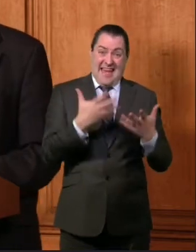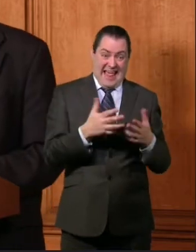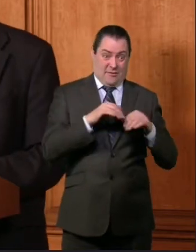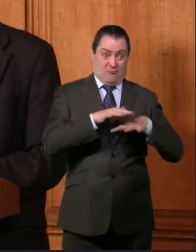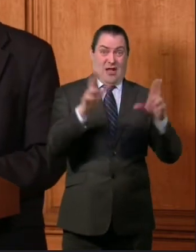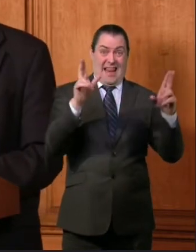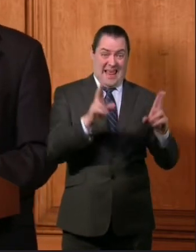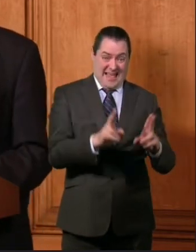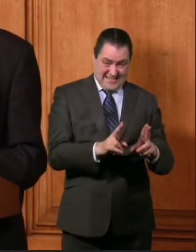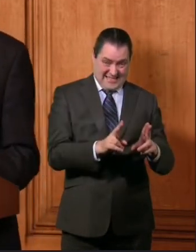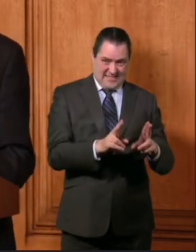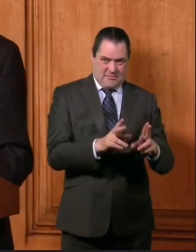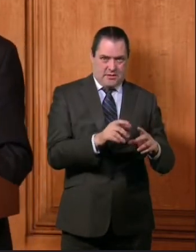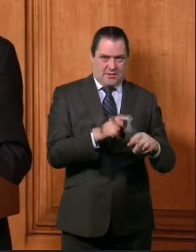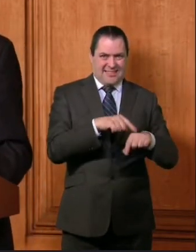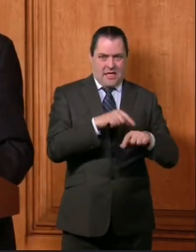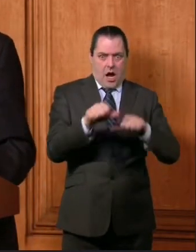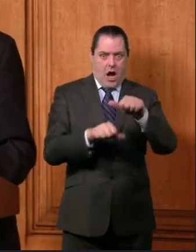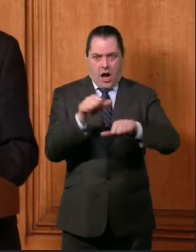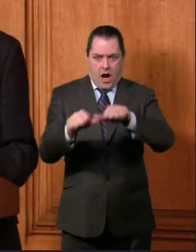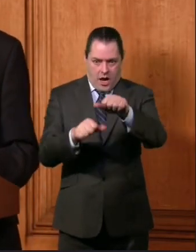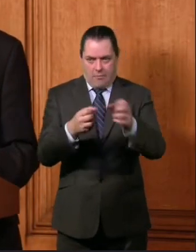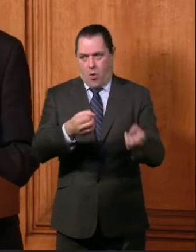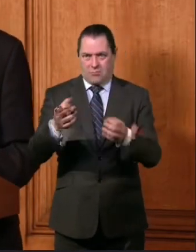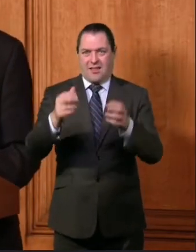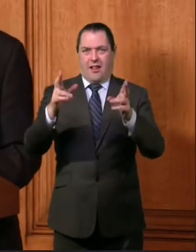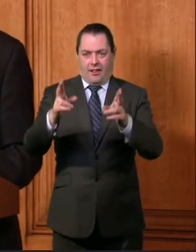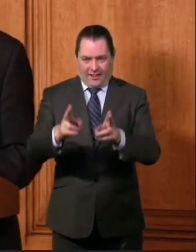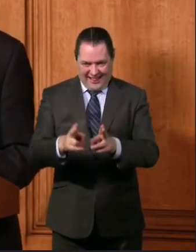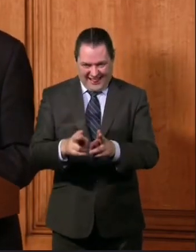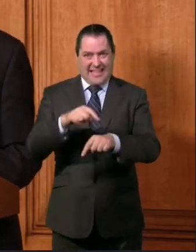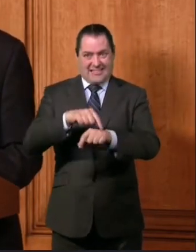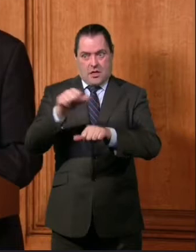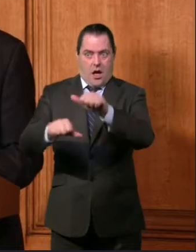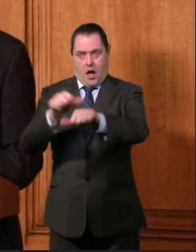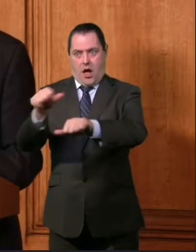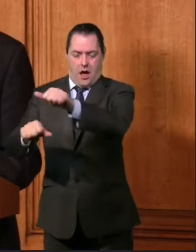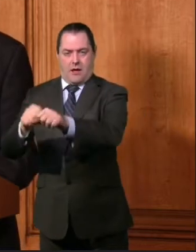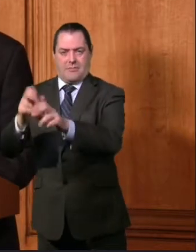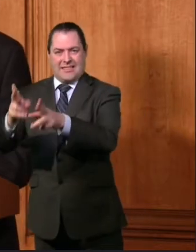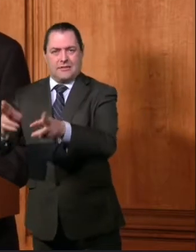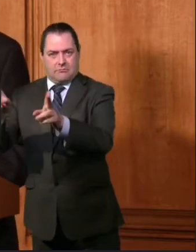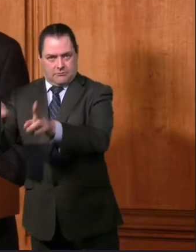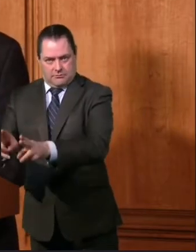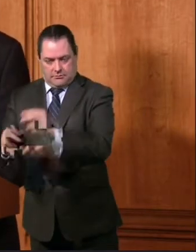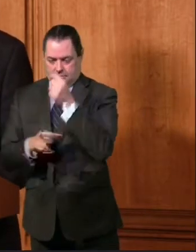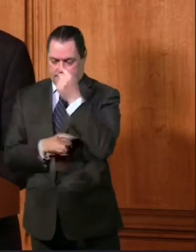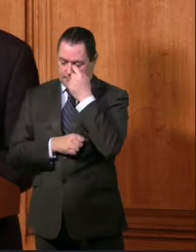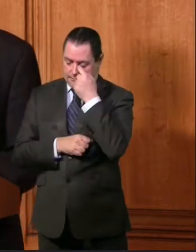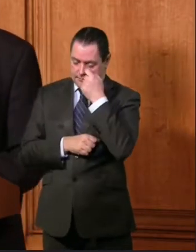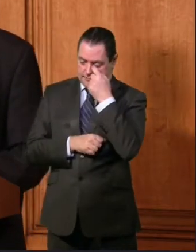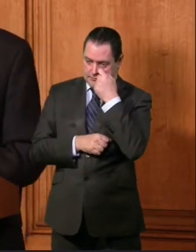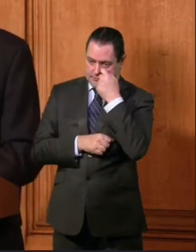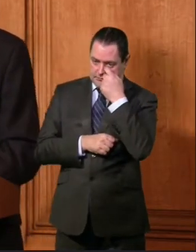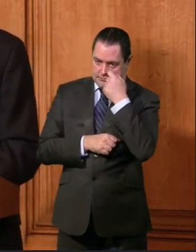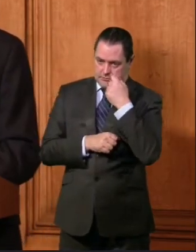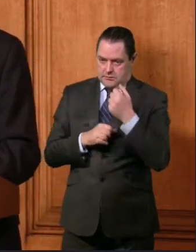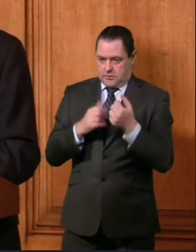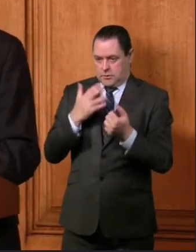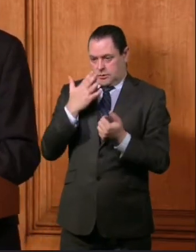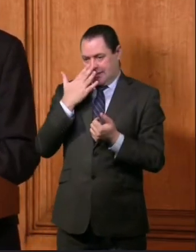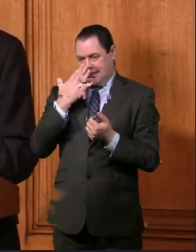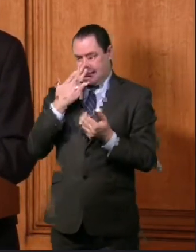actual difference, if there is a difference, and Sir Patrick and I are both quite cautious about saying definitely there's a difference, but the slight increase